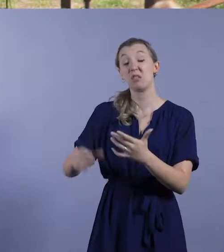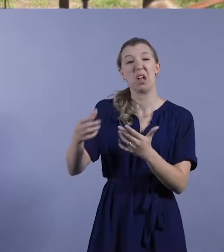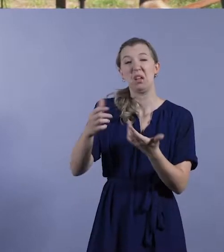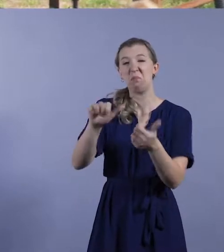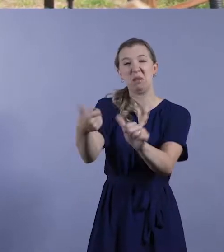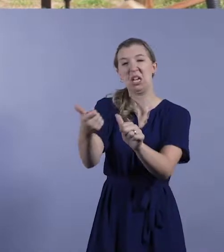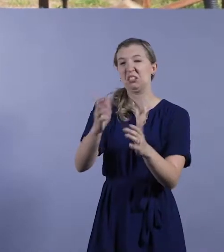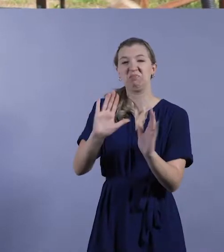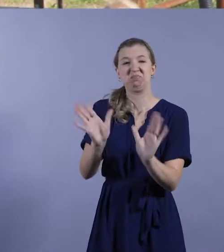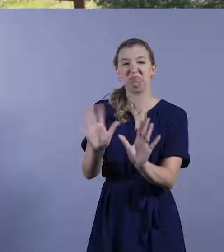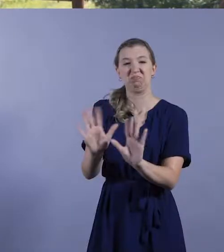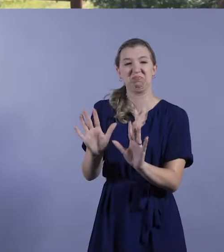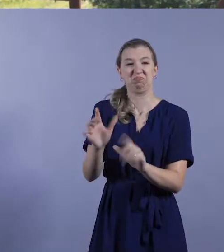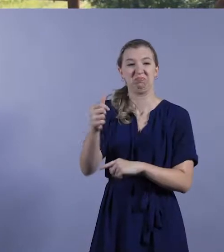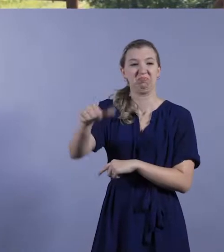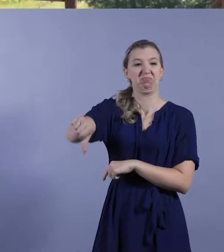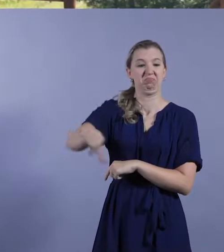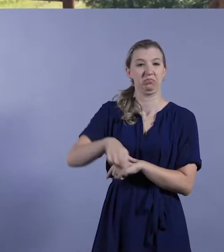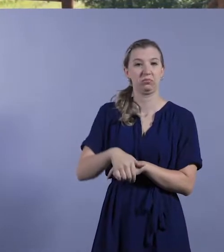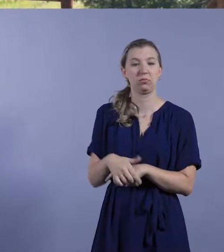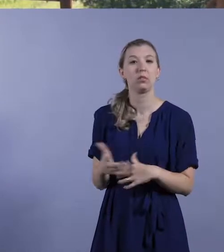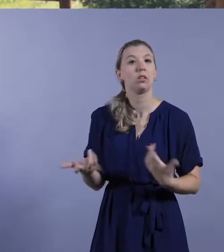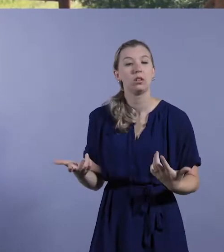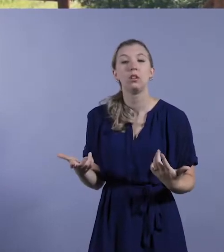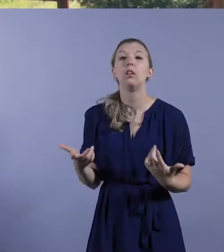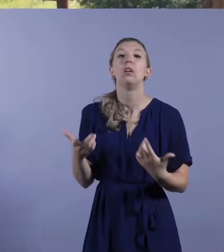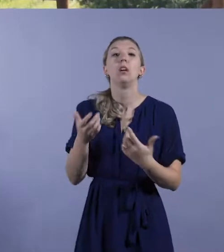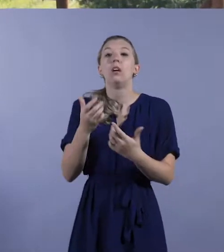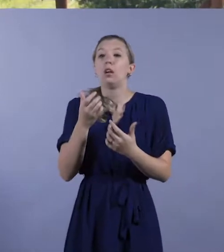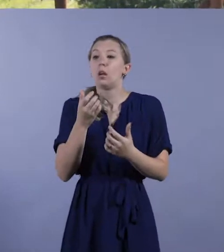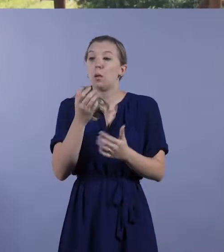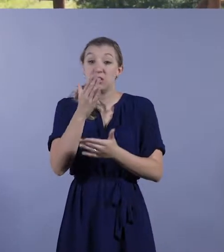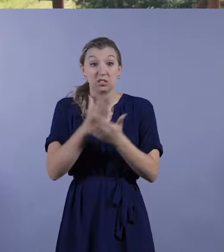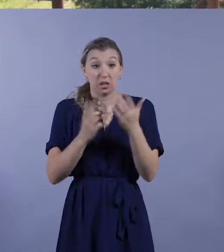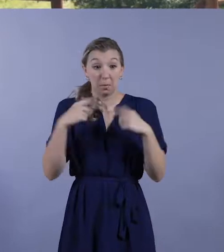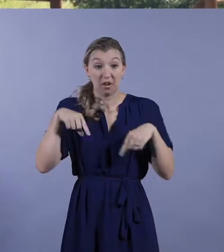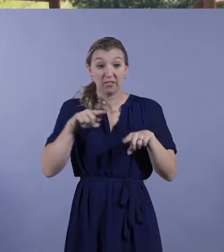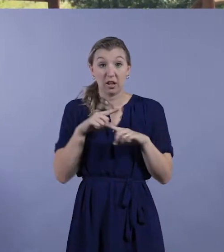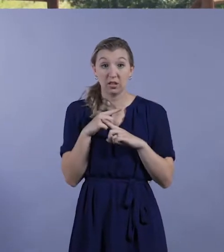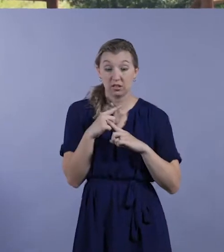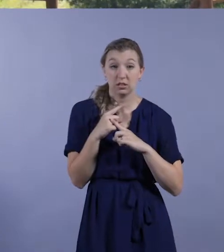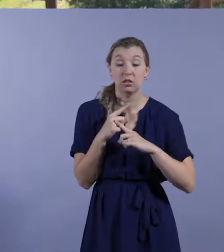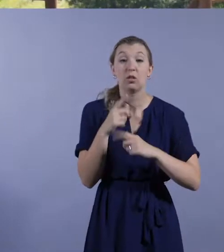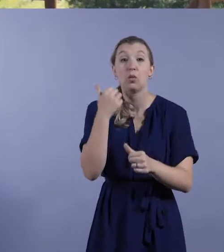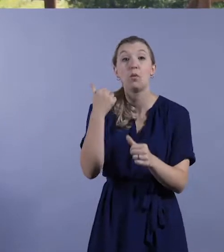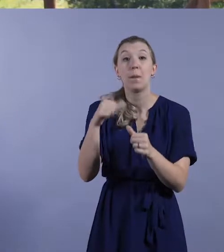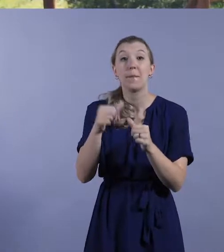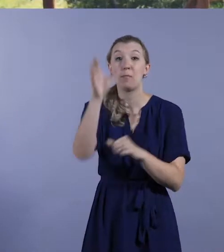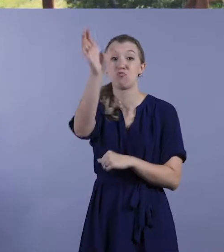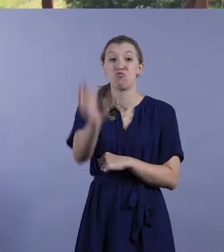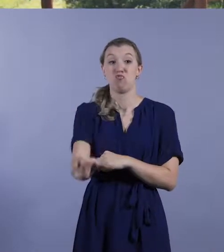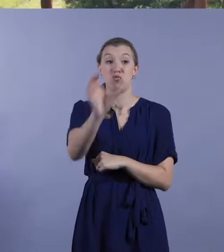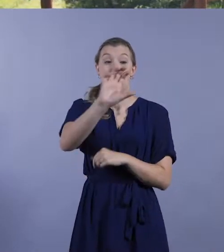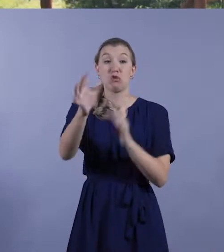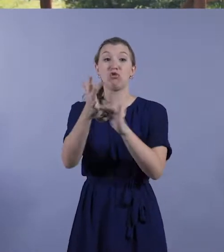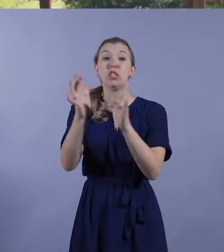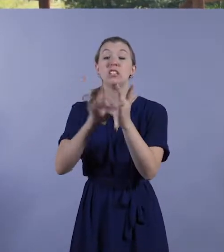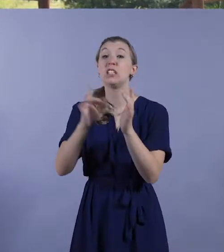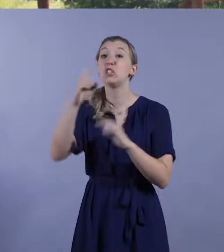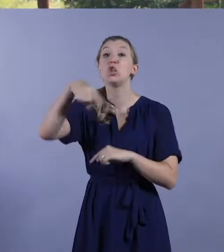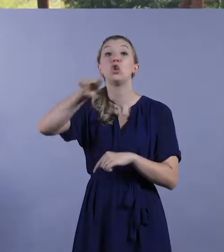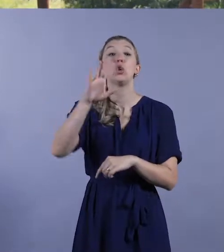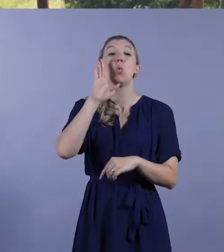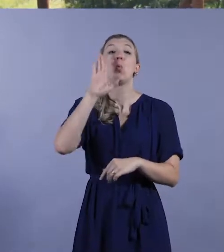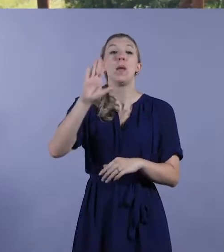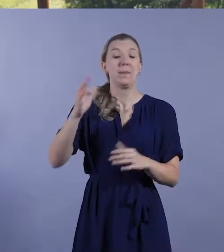to be baptized. Certainly many of us are maybe familiar with that thief on the cross who Jesus said, today you will be with me in